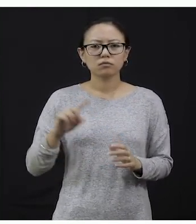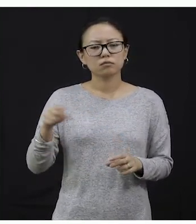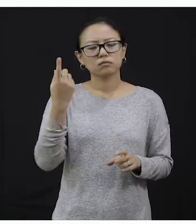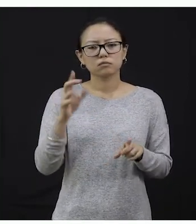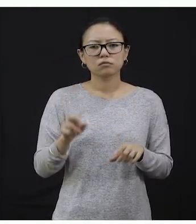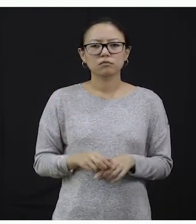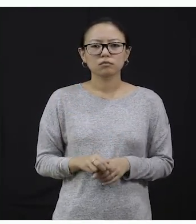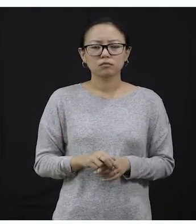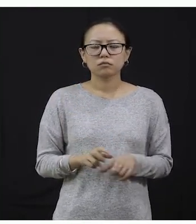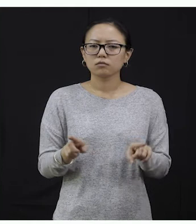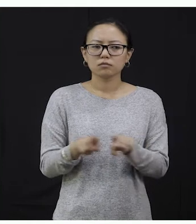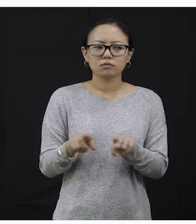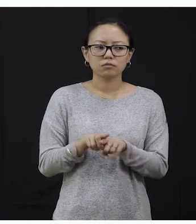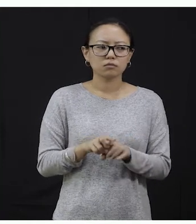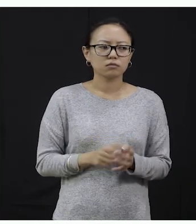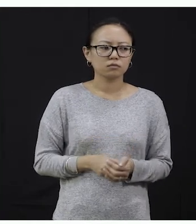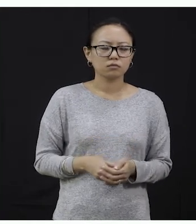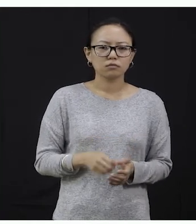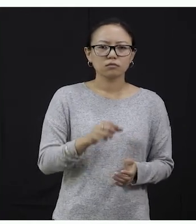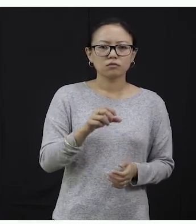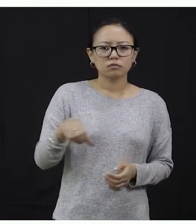example here is given 916.